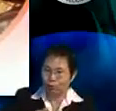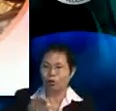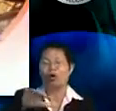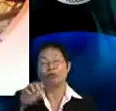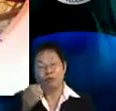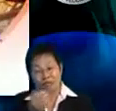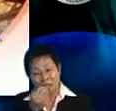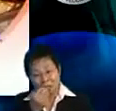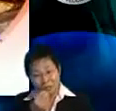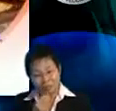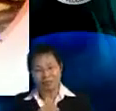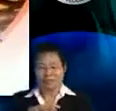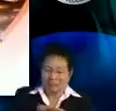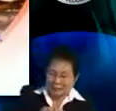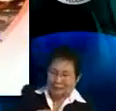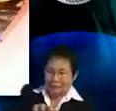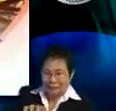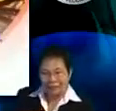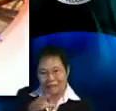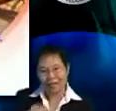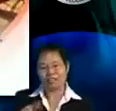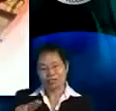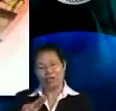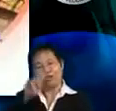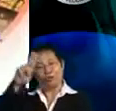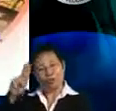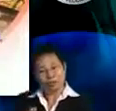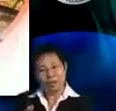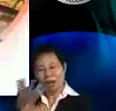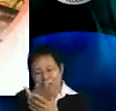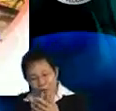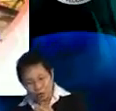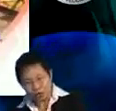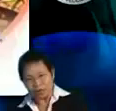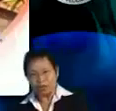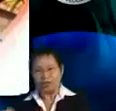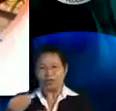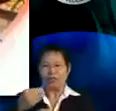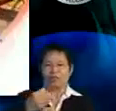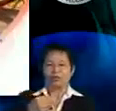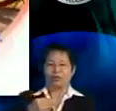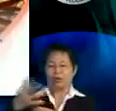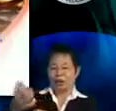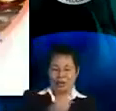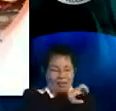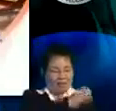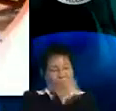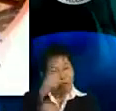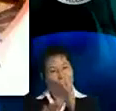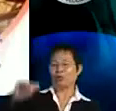taking food, digesting it, and utilizing the absorbed nutrients to obtain the energy for